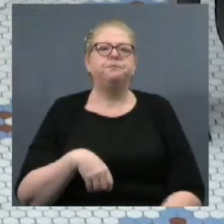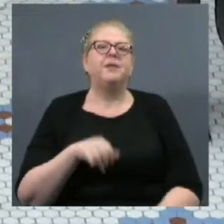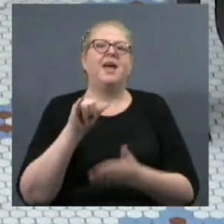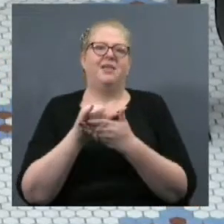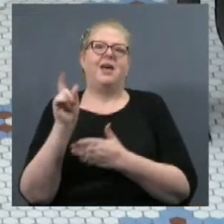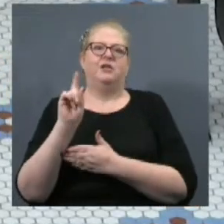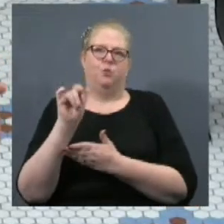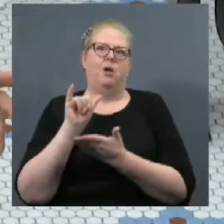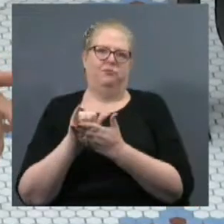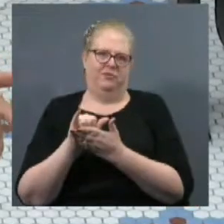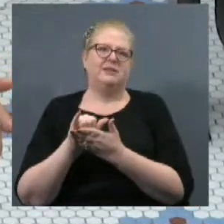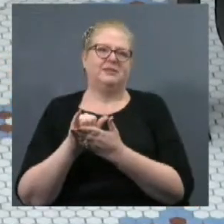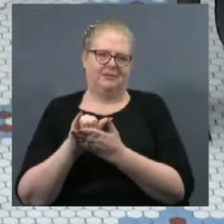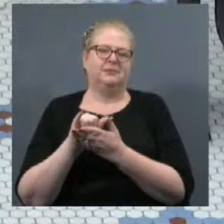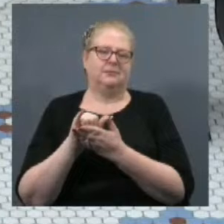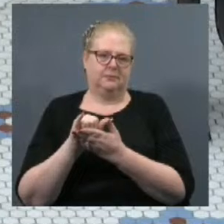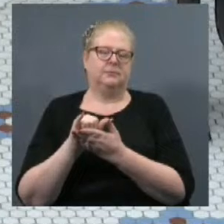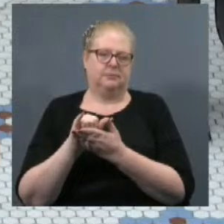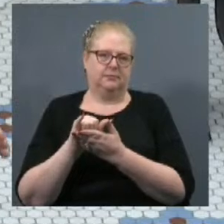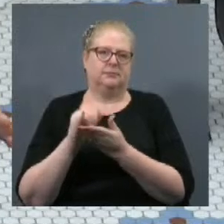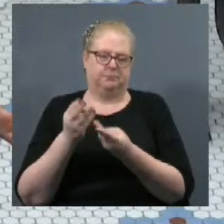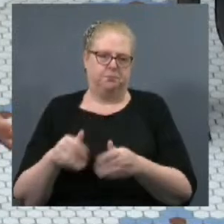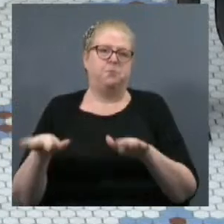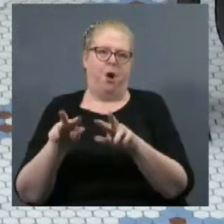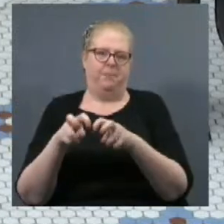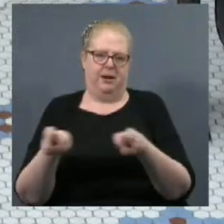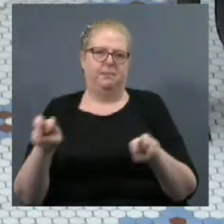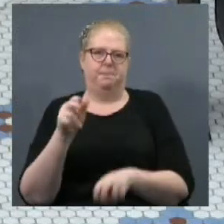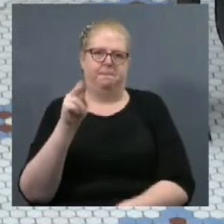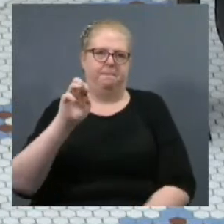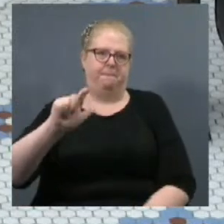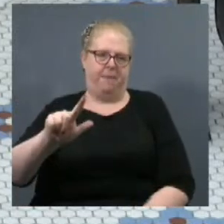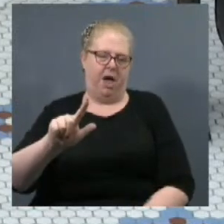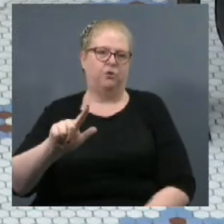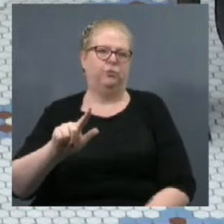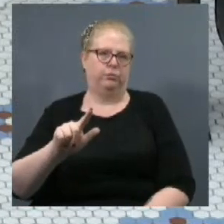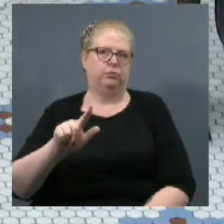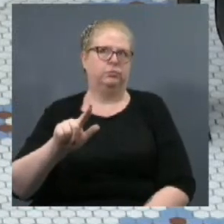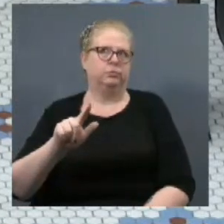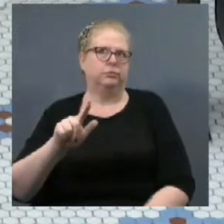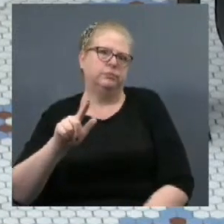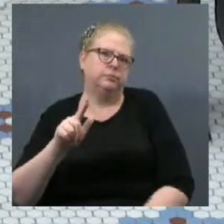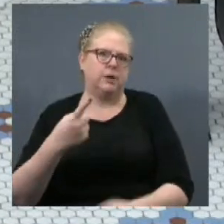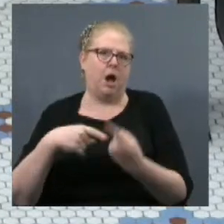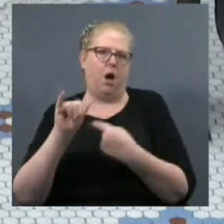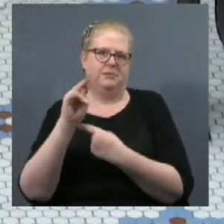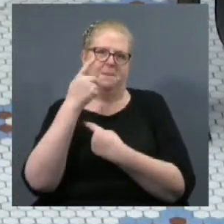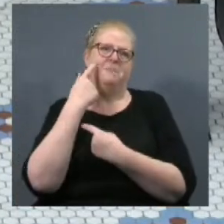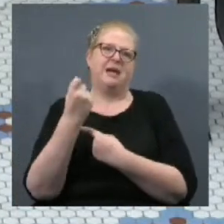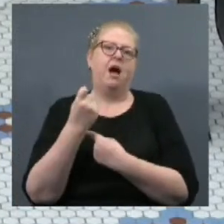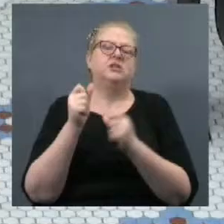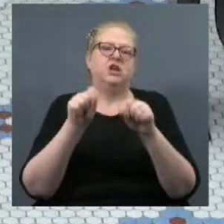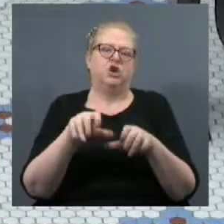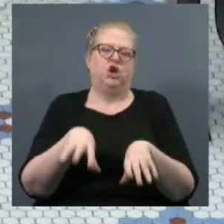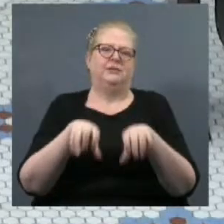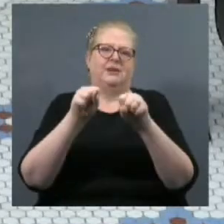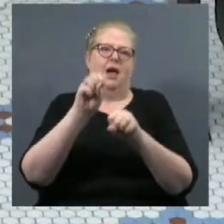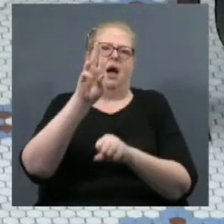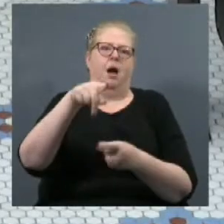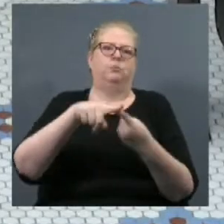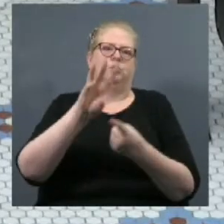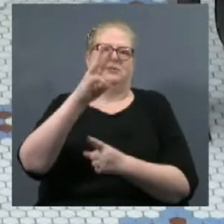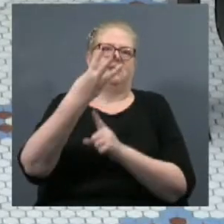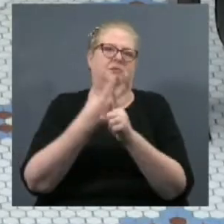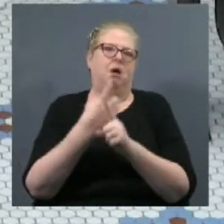comes in. And we were told it'd take about 4 to 6 months for them to approve any changes in owner. So because it's public housing, they